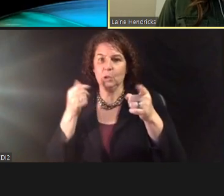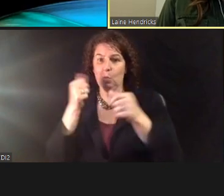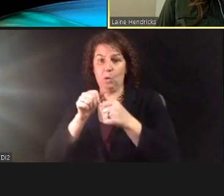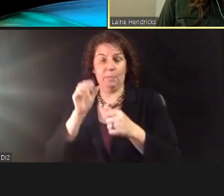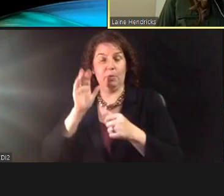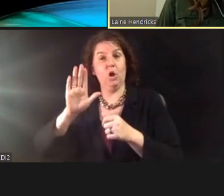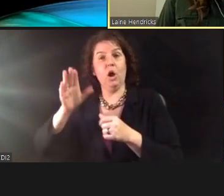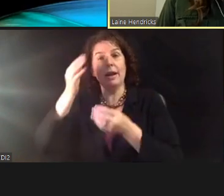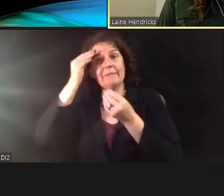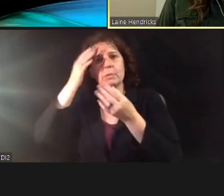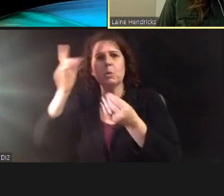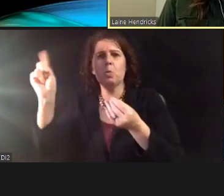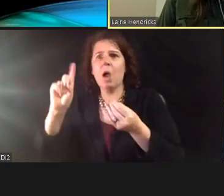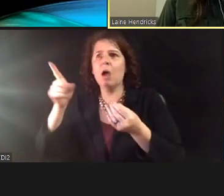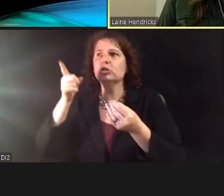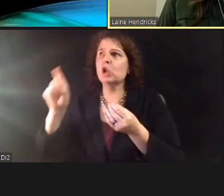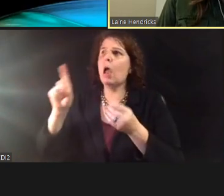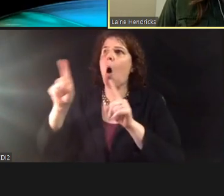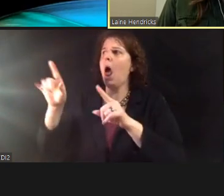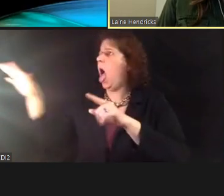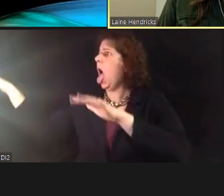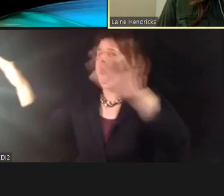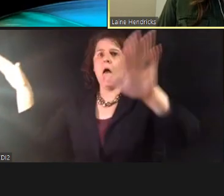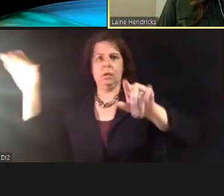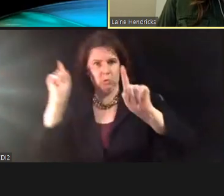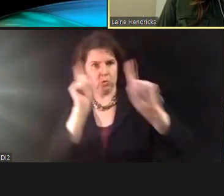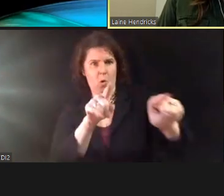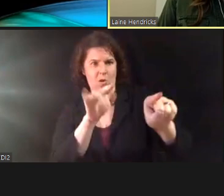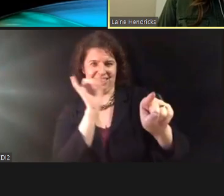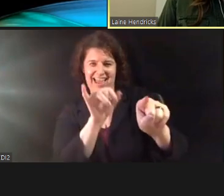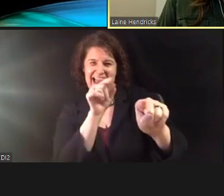coronavirus.marinhhs.org. We look forward to having another community conversation